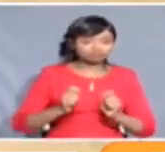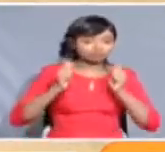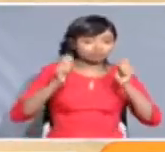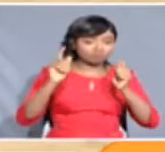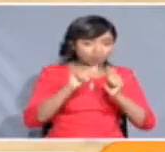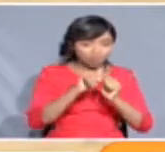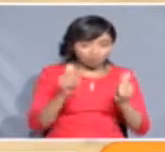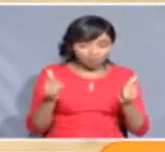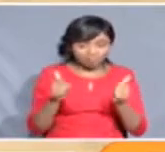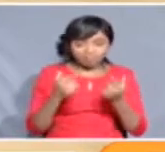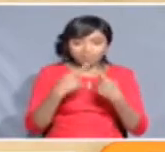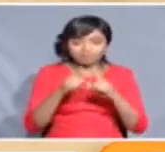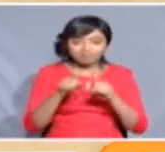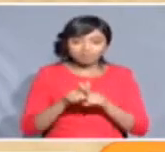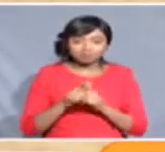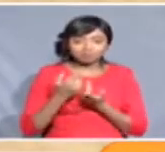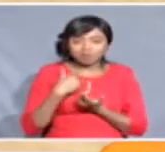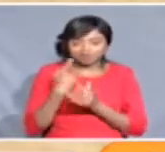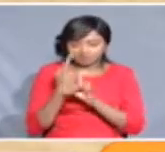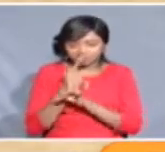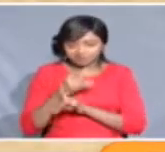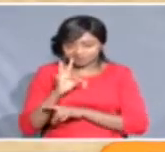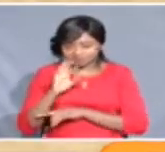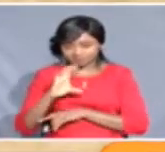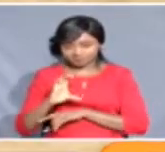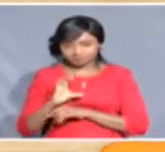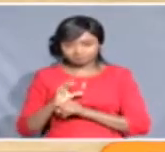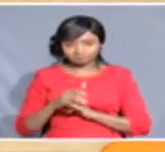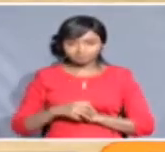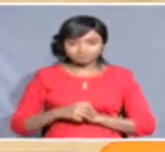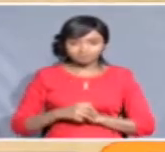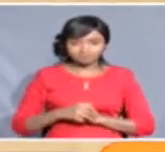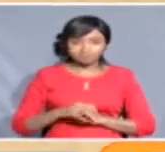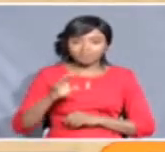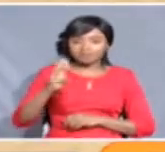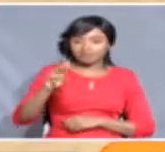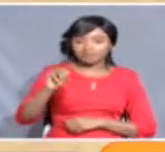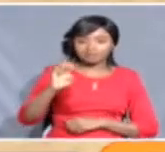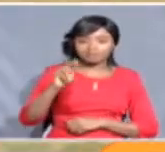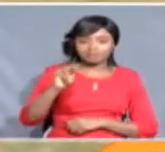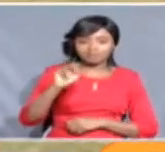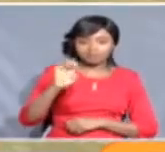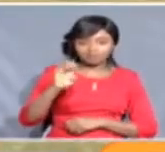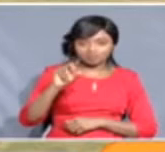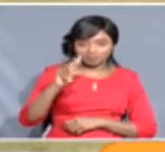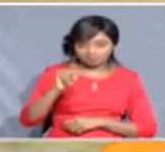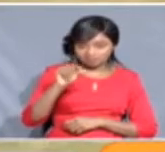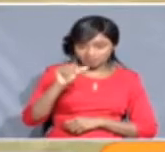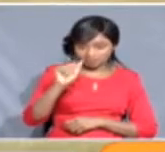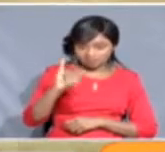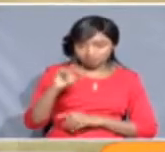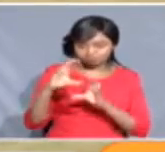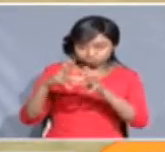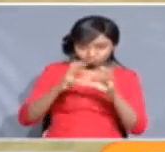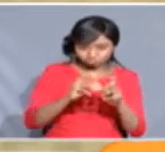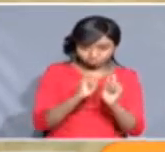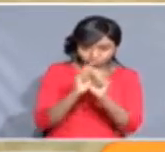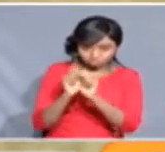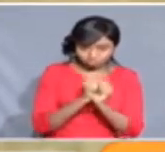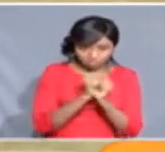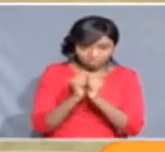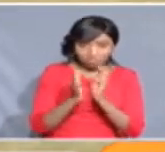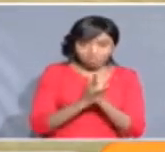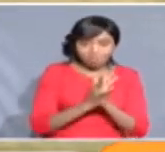the Invitational side Meru RFC. Now, Menengai Cream Homeboys are grouped together with Masinda Muliro